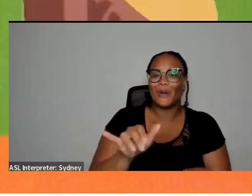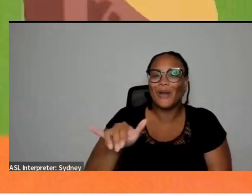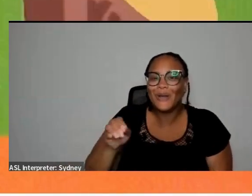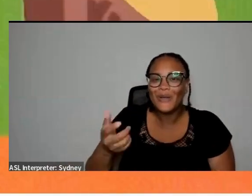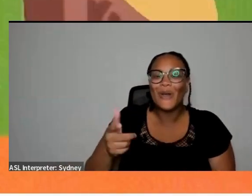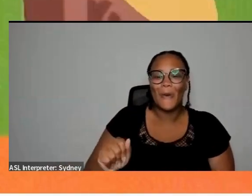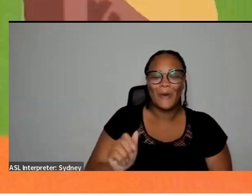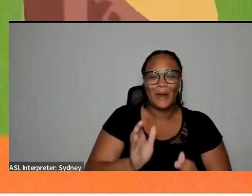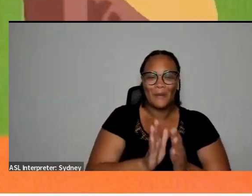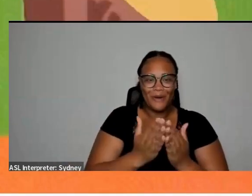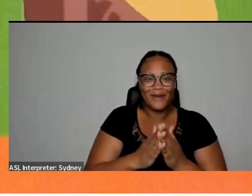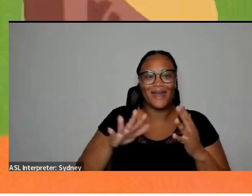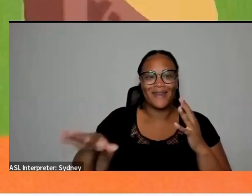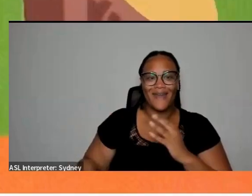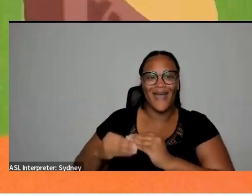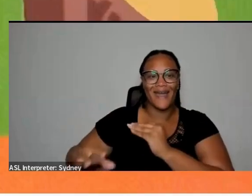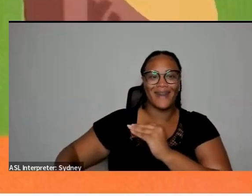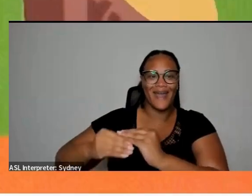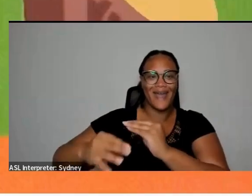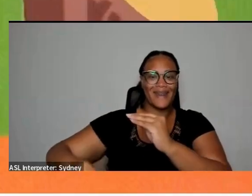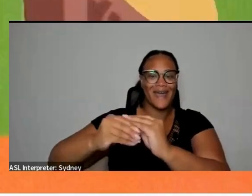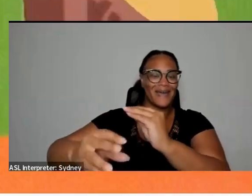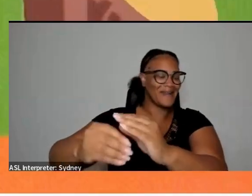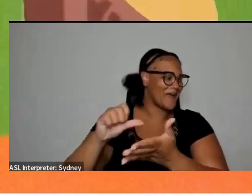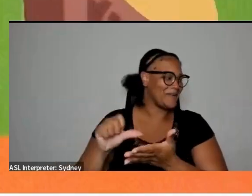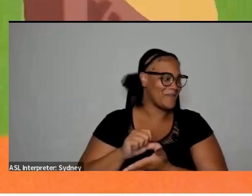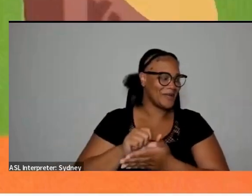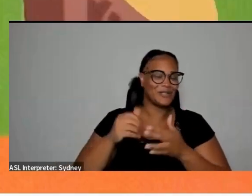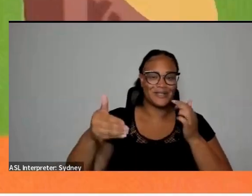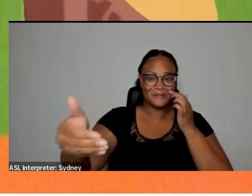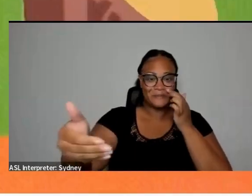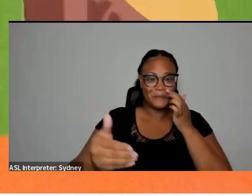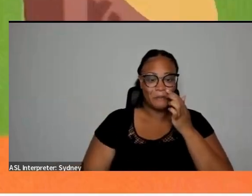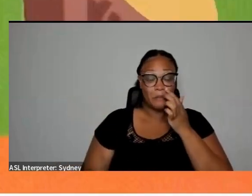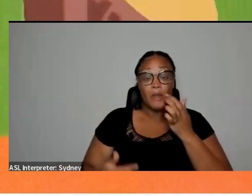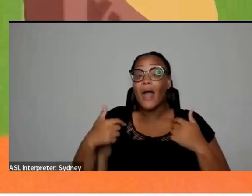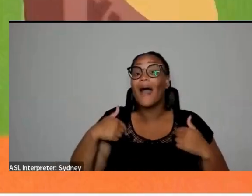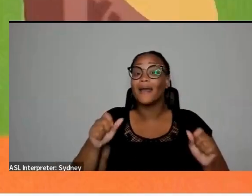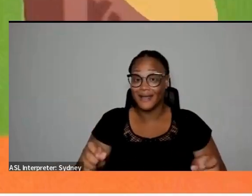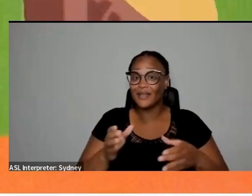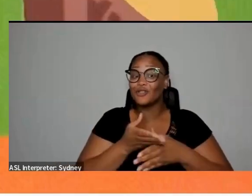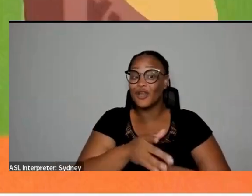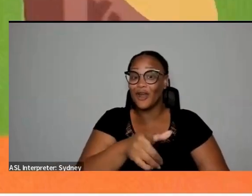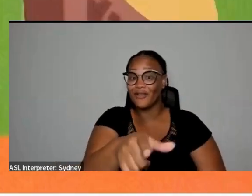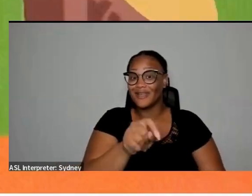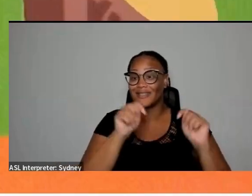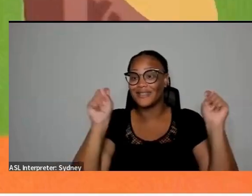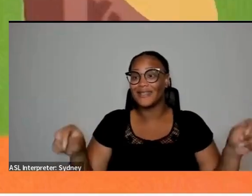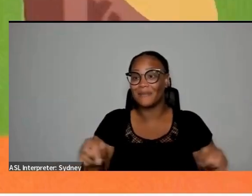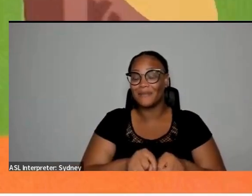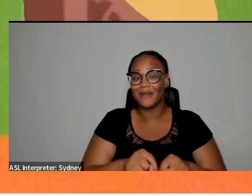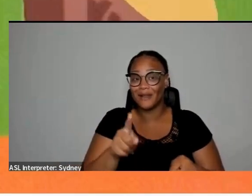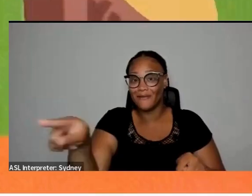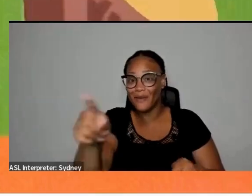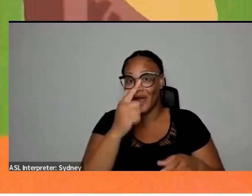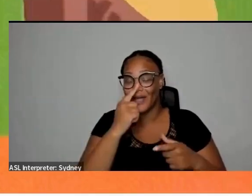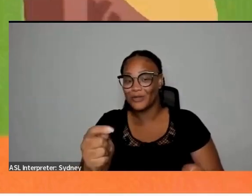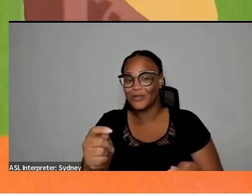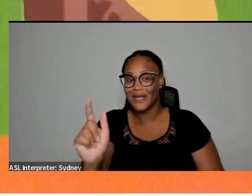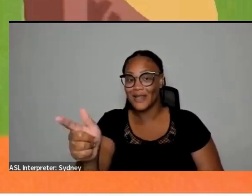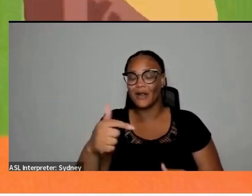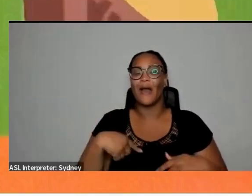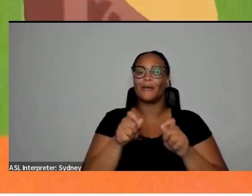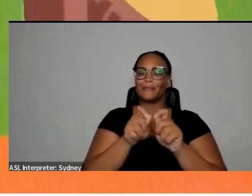and keep adding pages. And this is something that I can share the template for anybody who's interested. We're going to put it on the